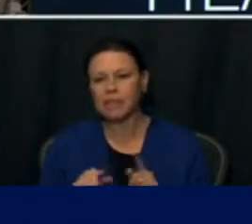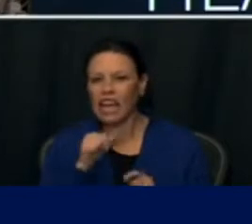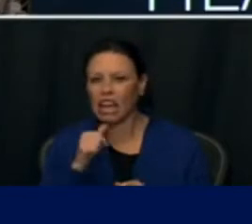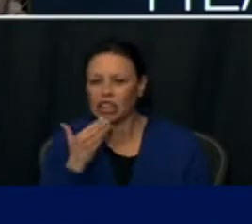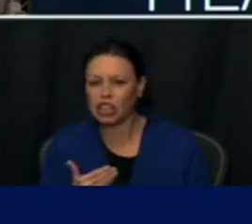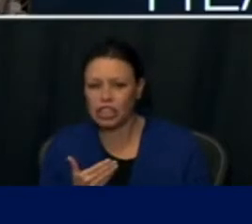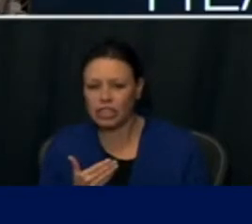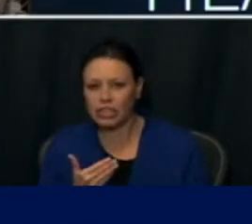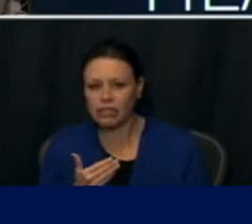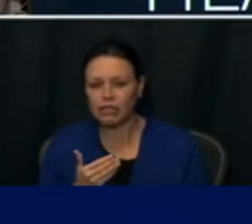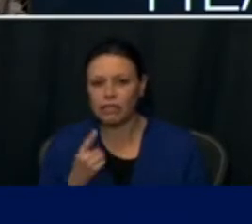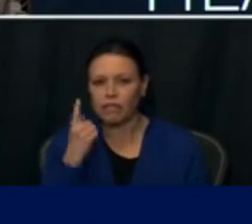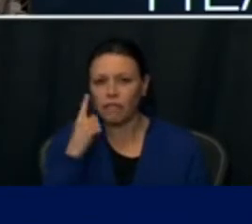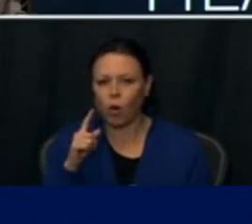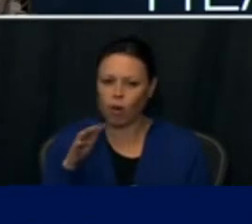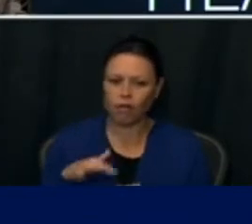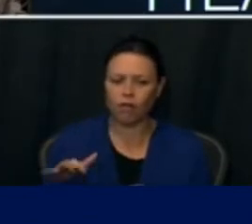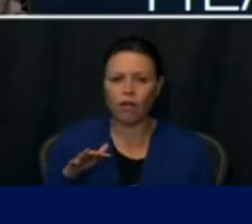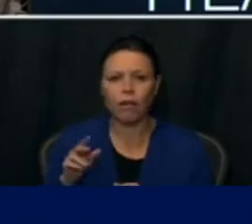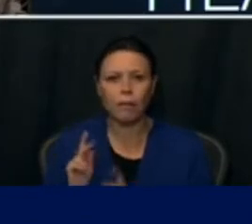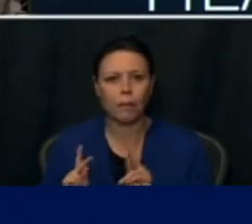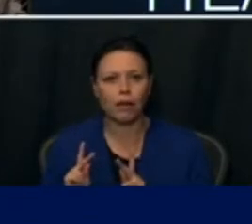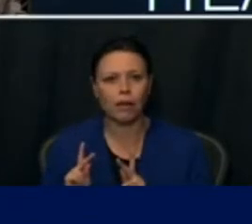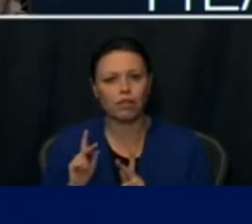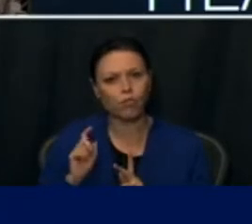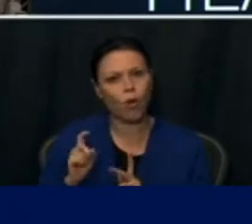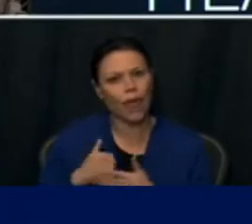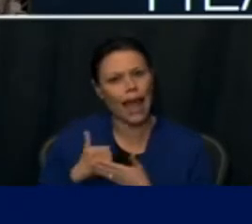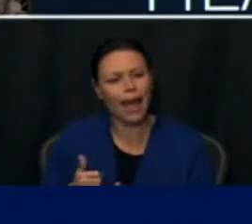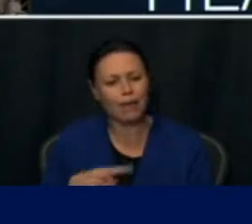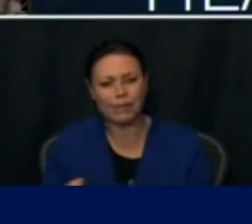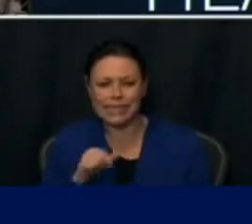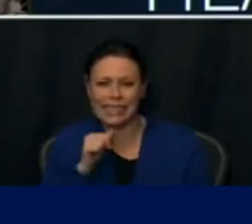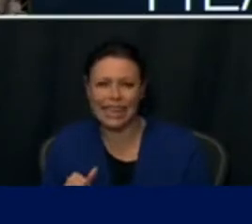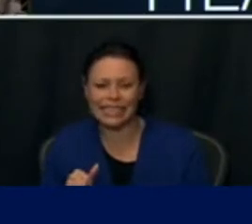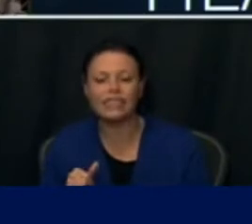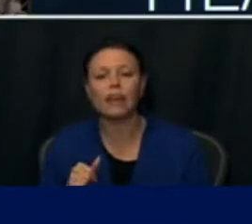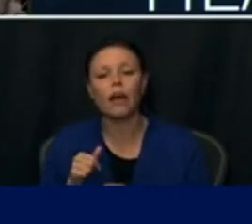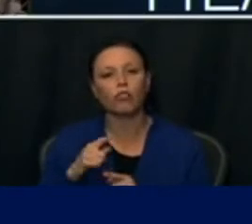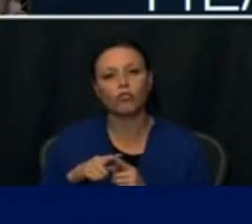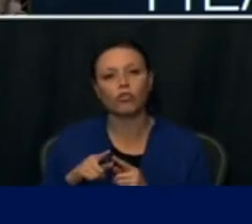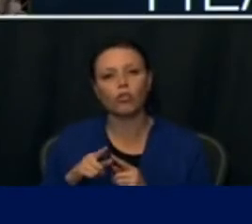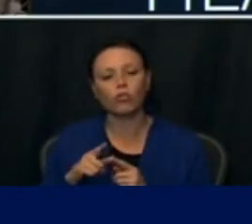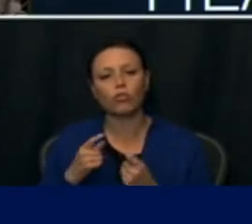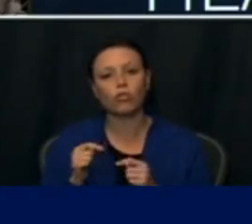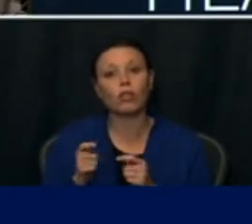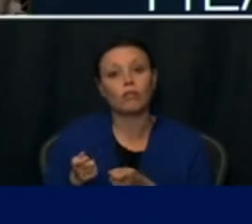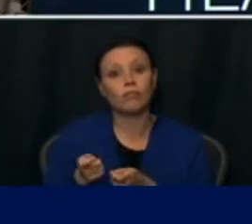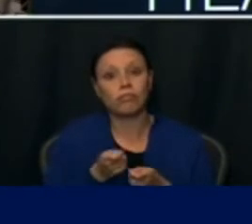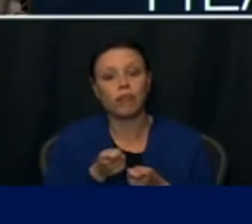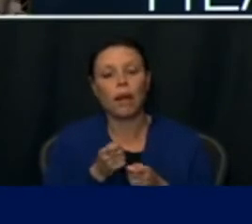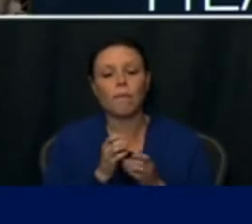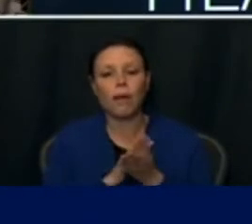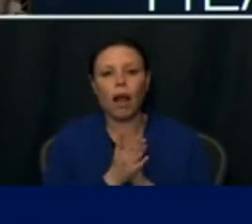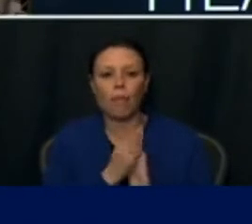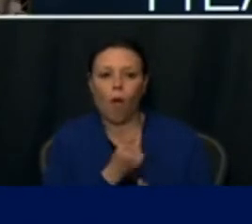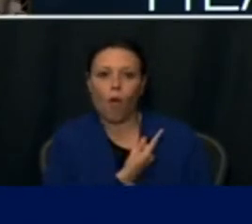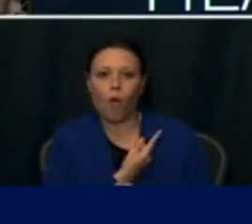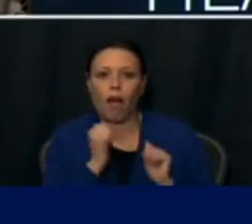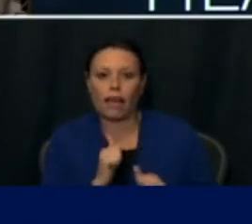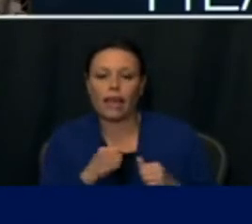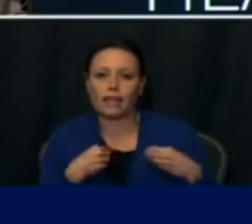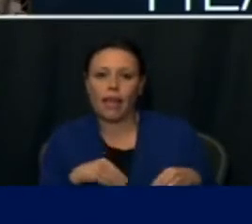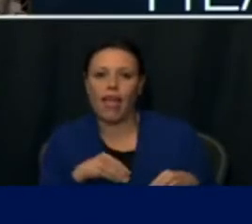good for the the people that were supposed to benefit to obtain Market exclusivity on these medic